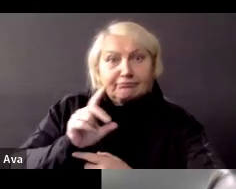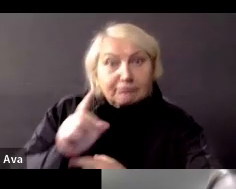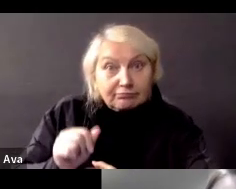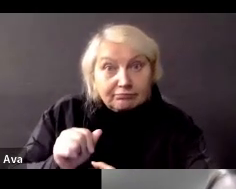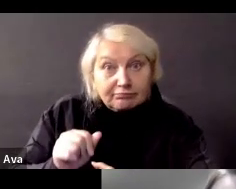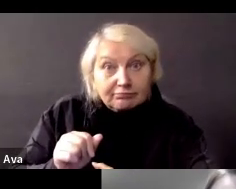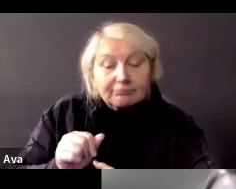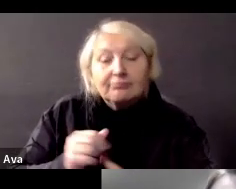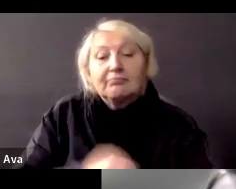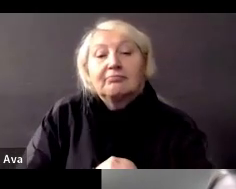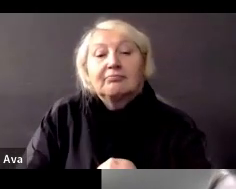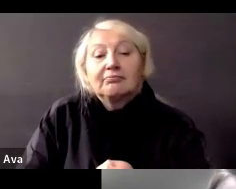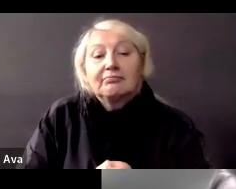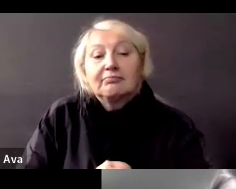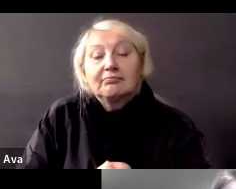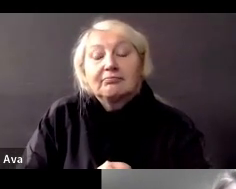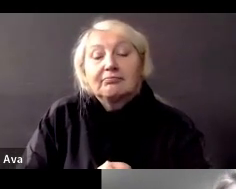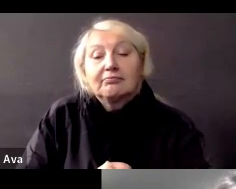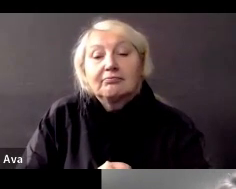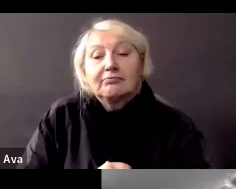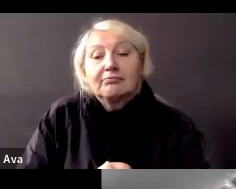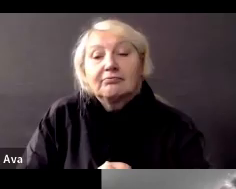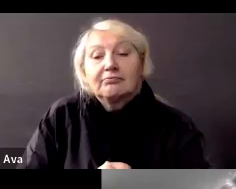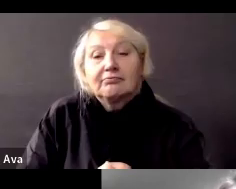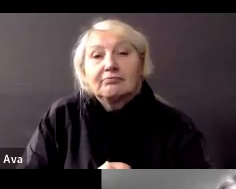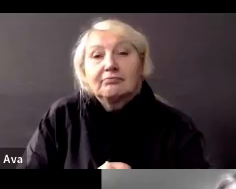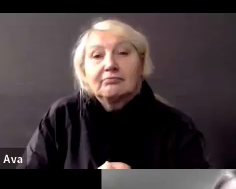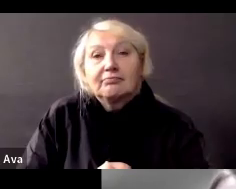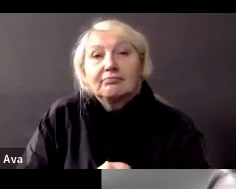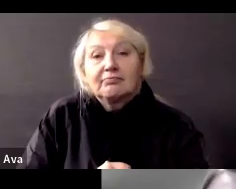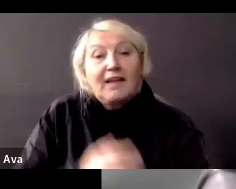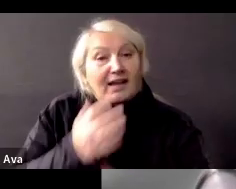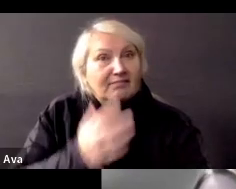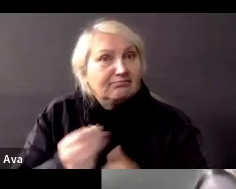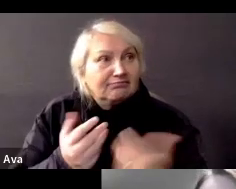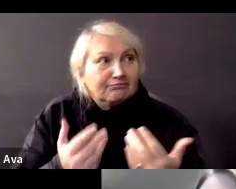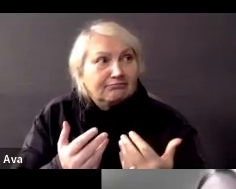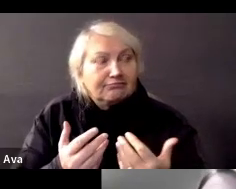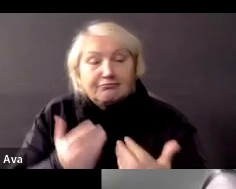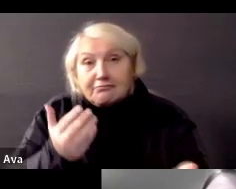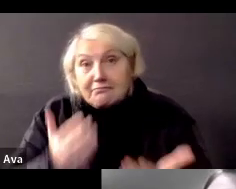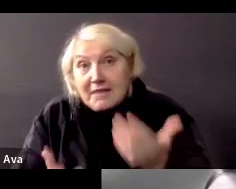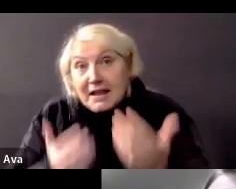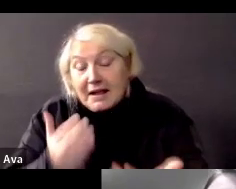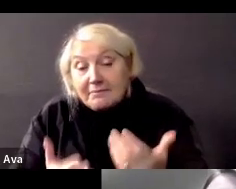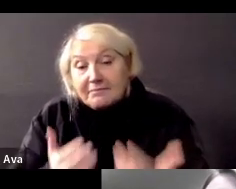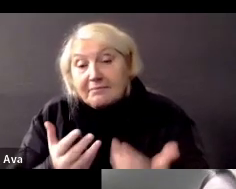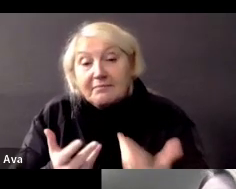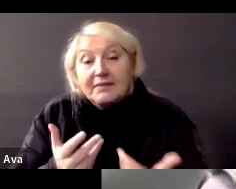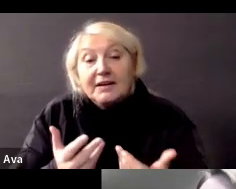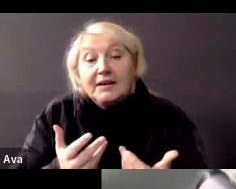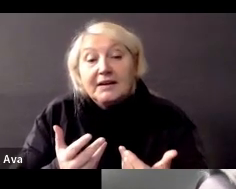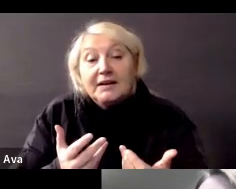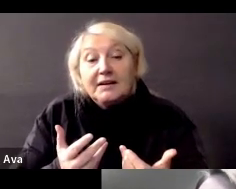forced uh, to foreground or really focus